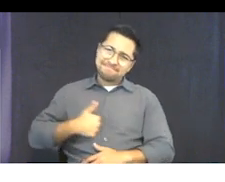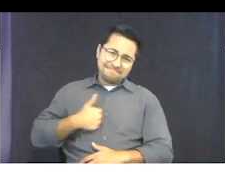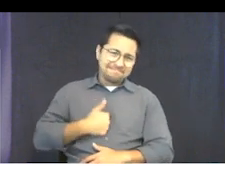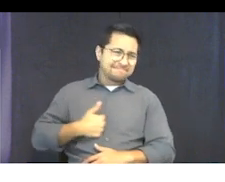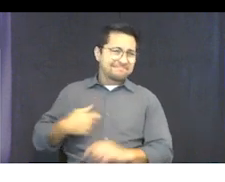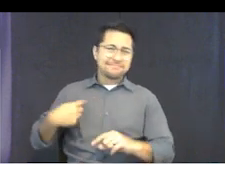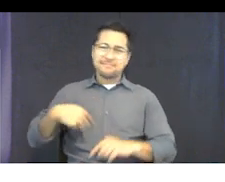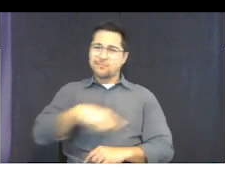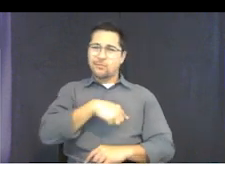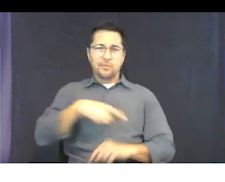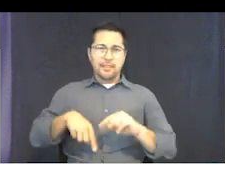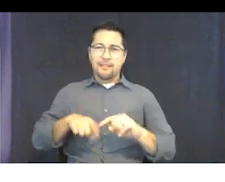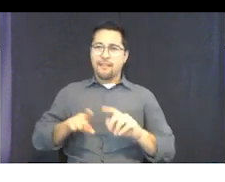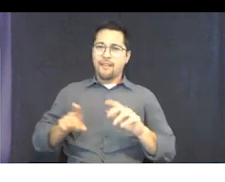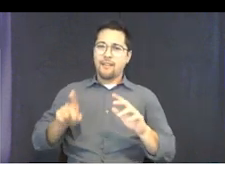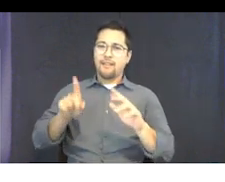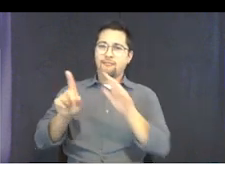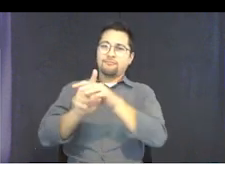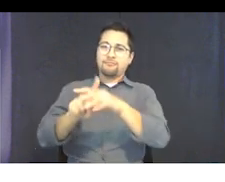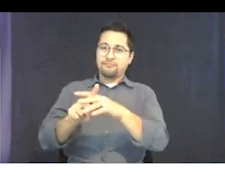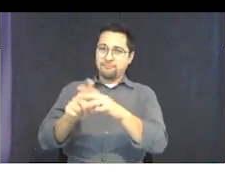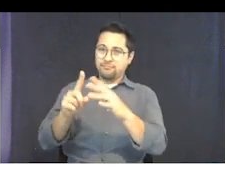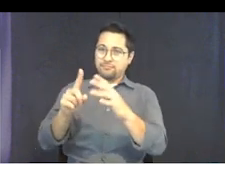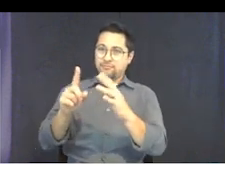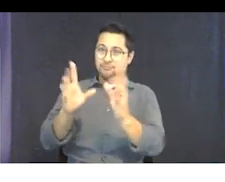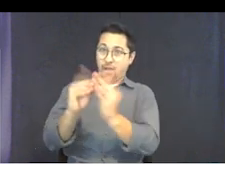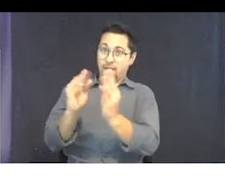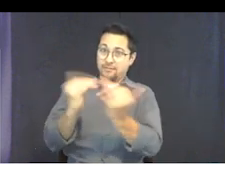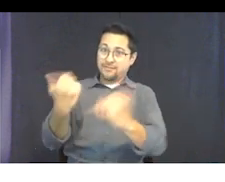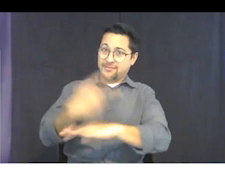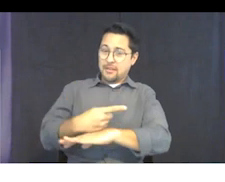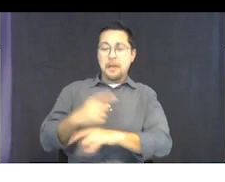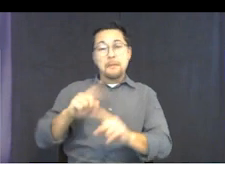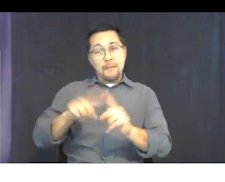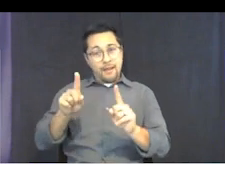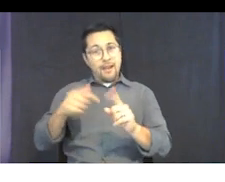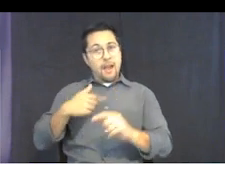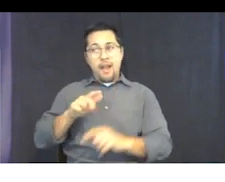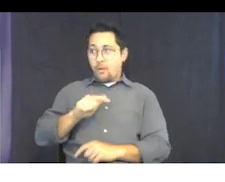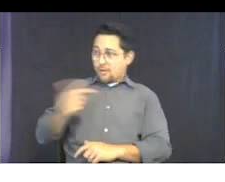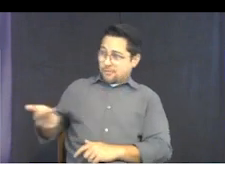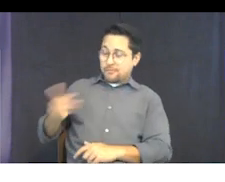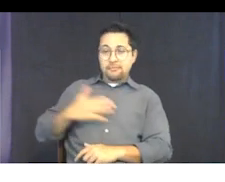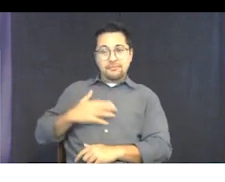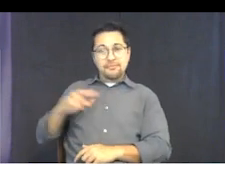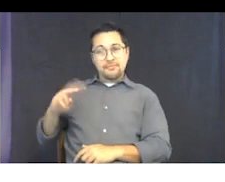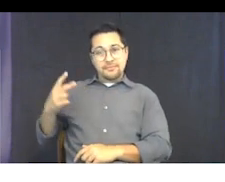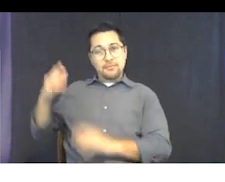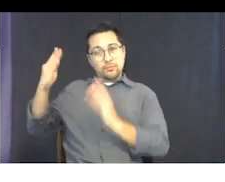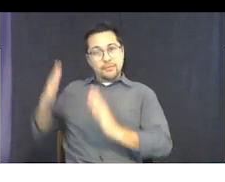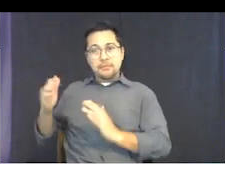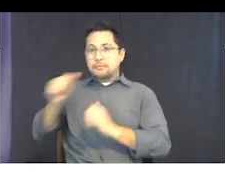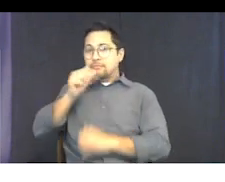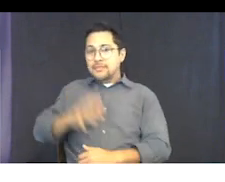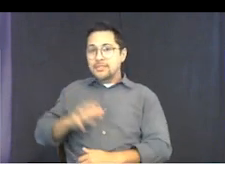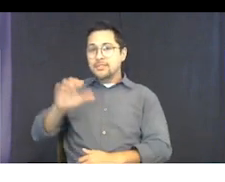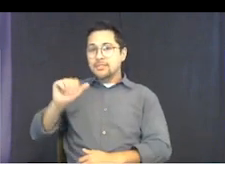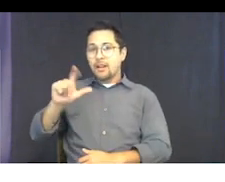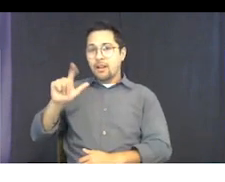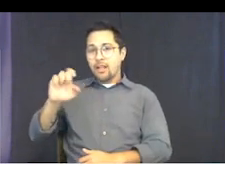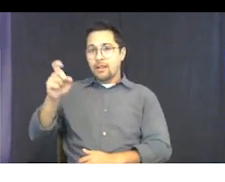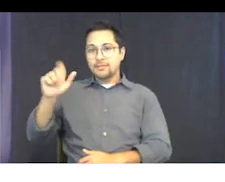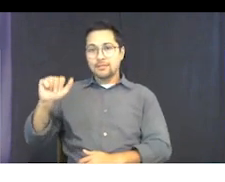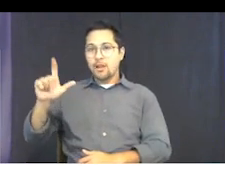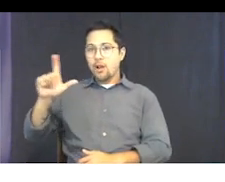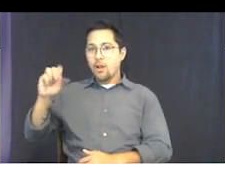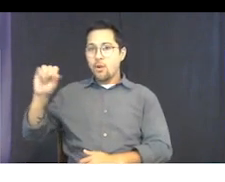can't be with you today, but at this particular point in time, I'm going to tag in my co-presenter, Miss Alexa Lloyd.